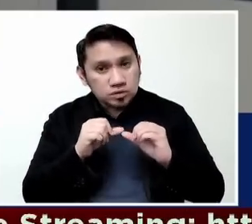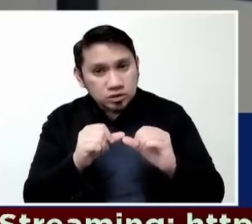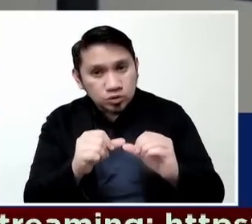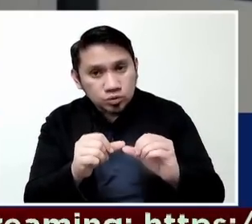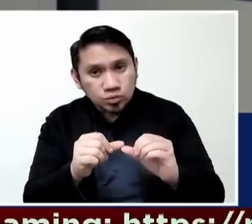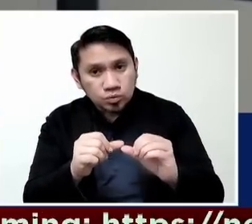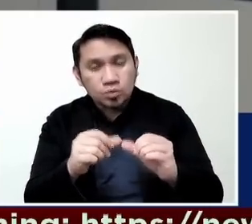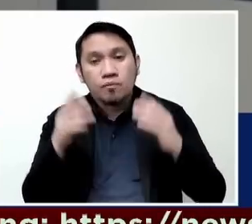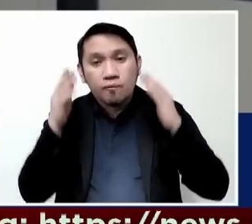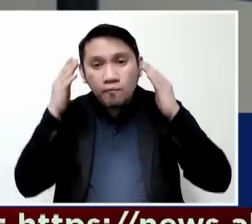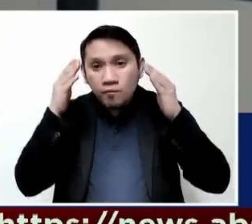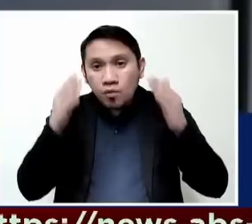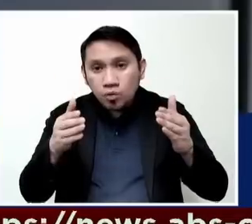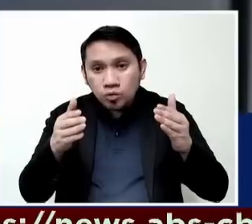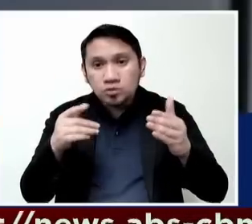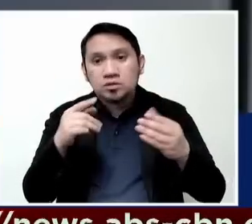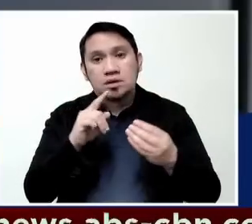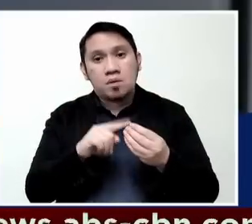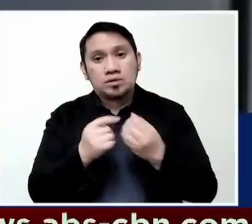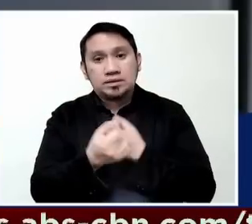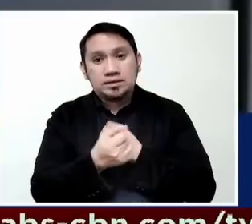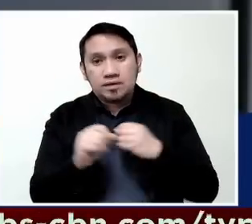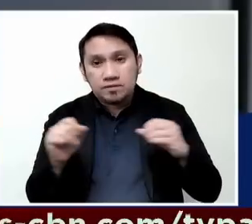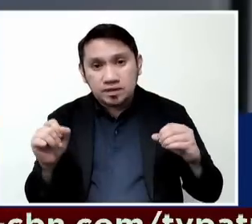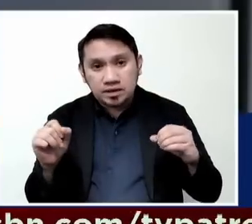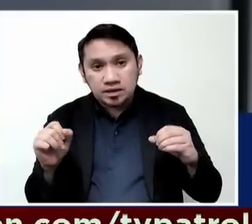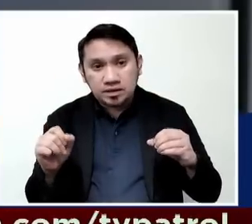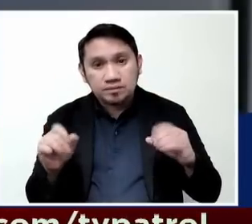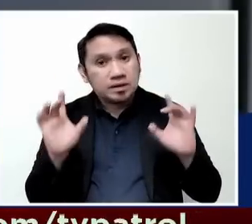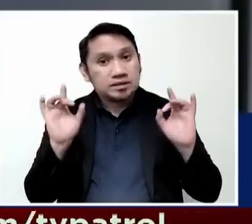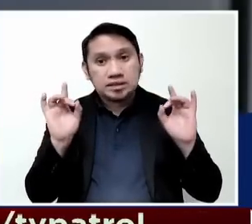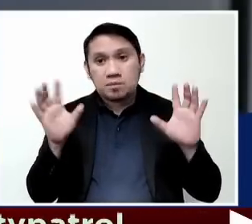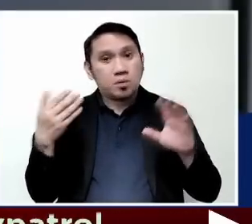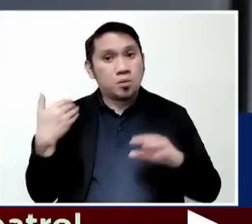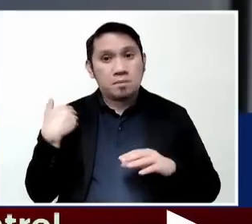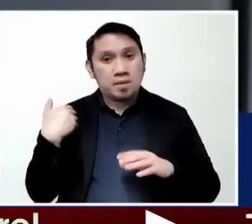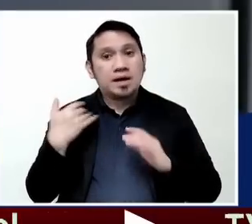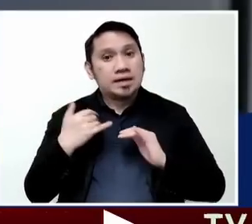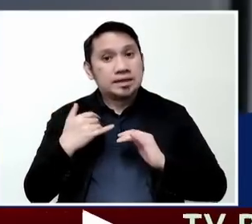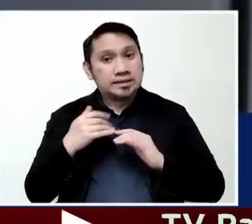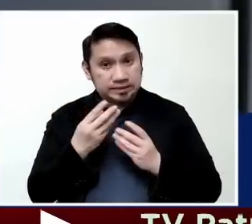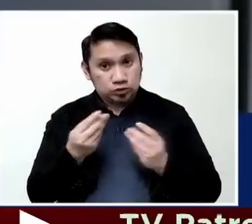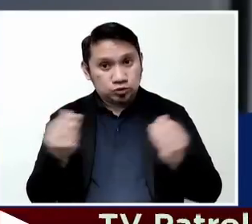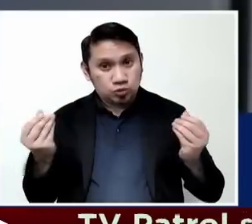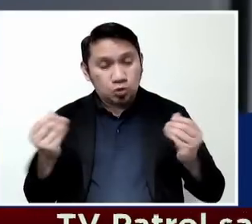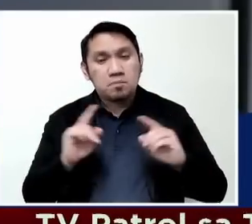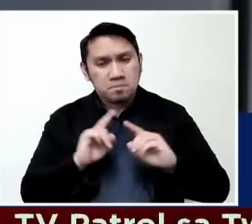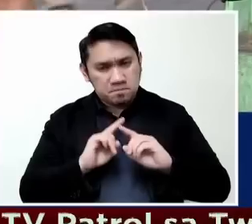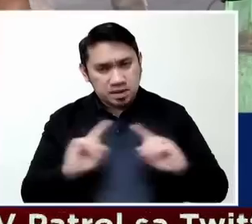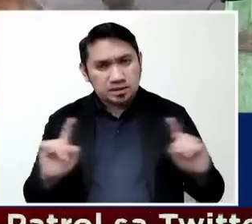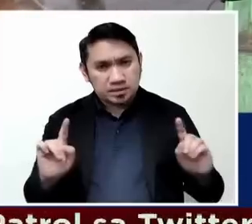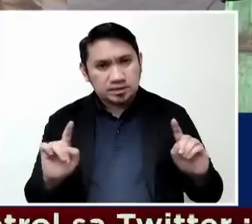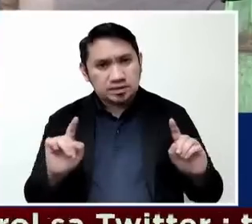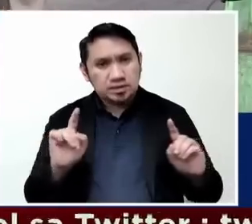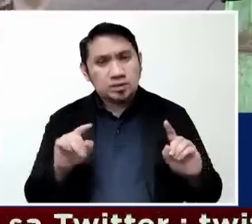our efforts on vulnerable populations. So the threat is not gone, but it's not the same as where we were 3.5 years ago.